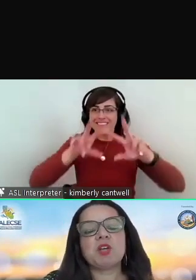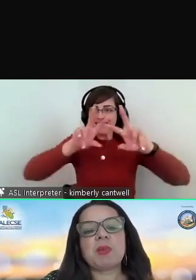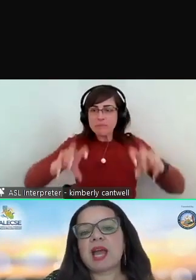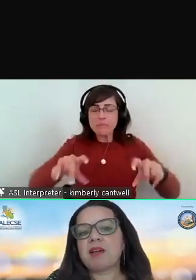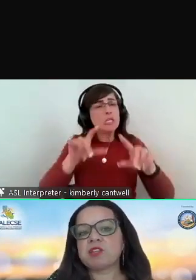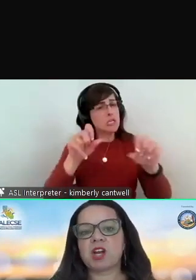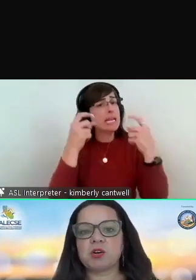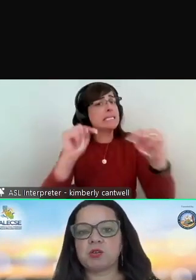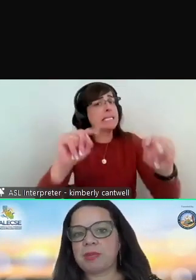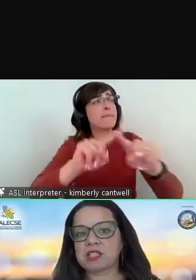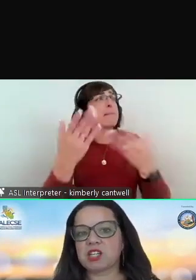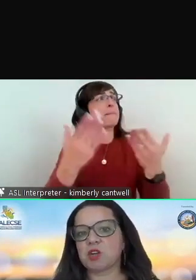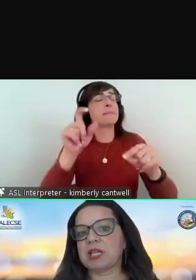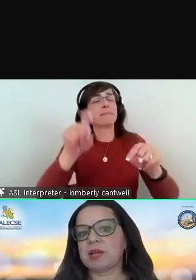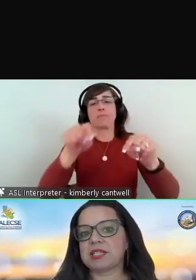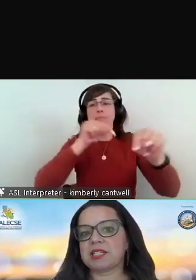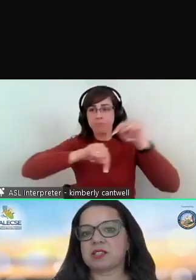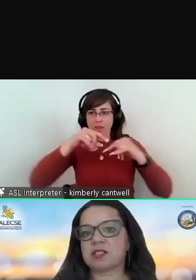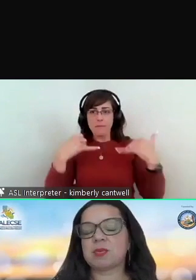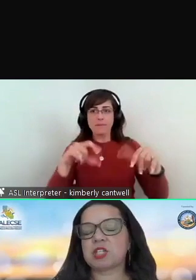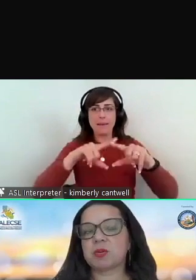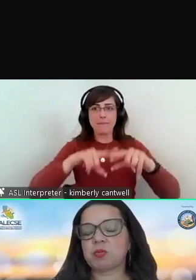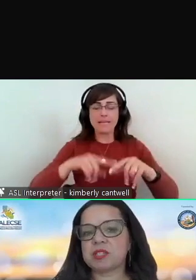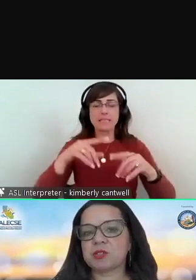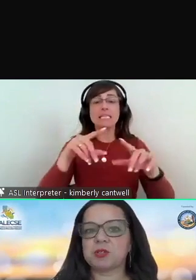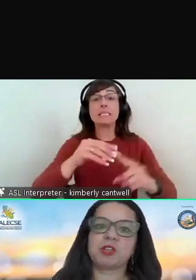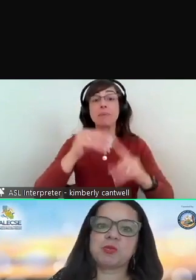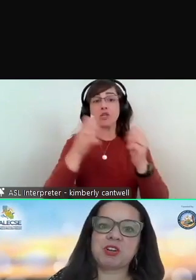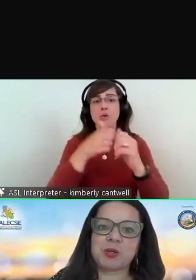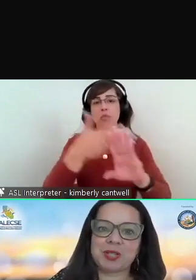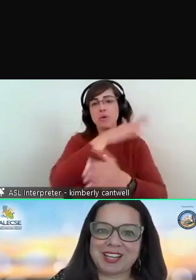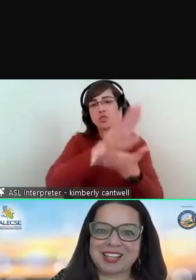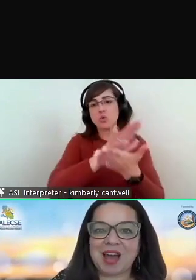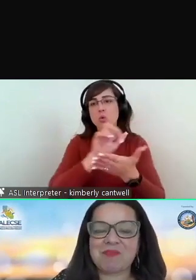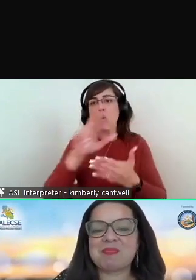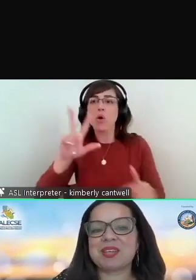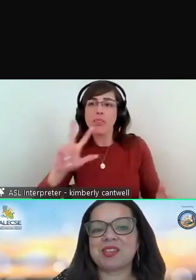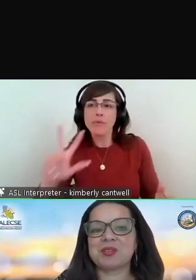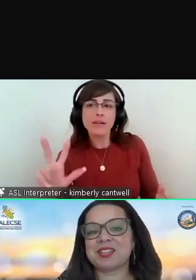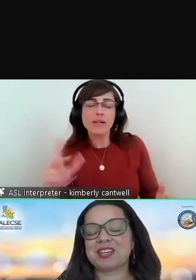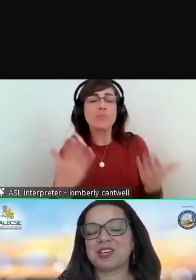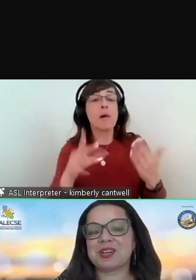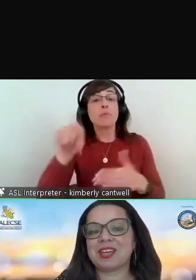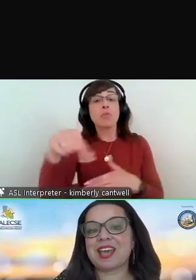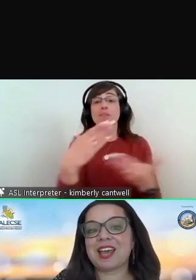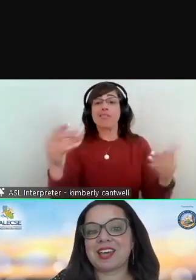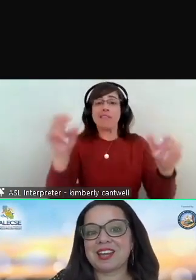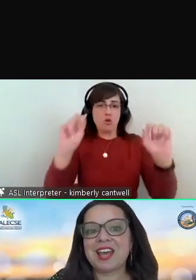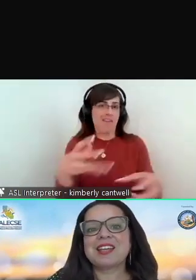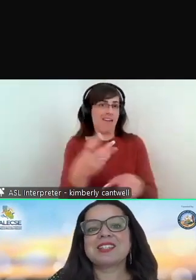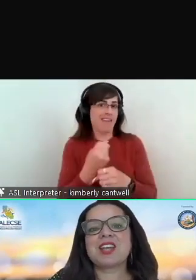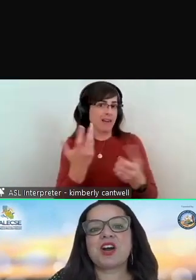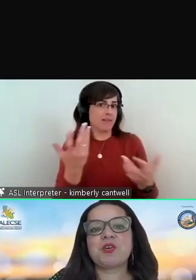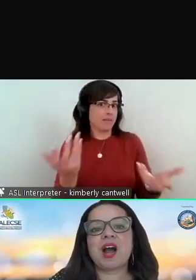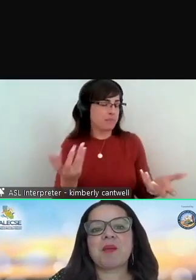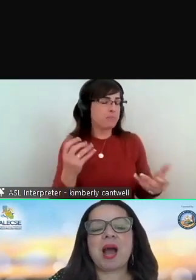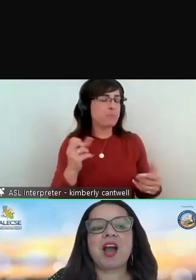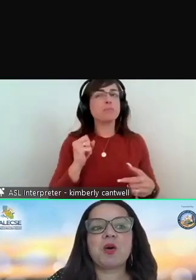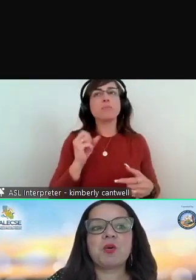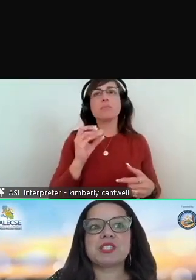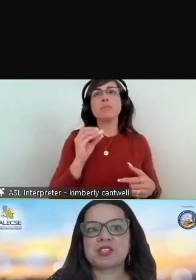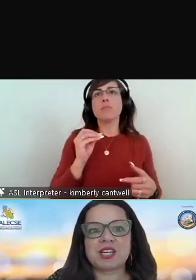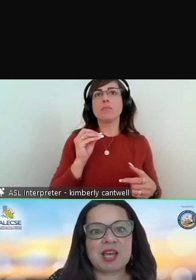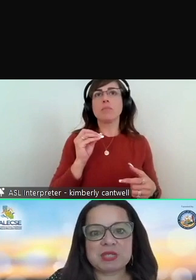but you might have to go back to your play-based, especially with preschool or 3-year-old. That might be the only thing you can get. So